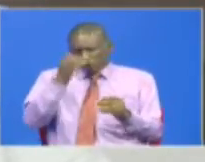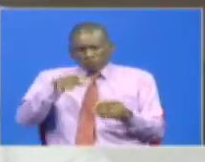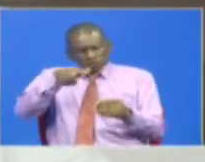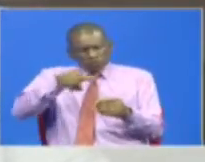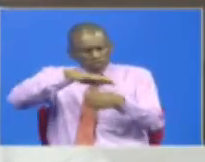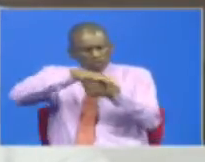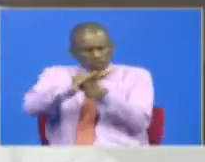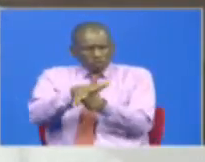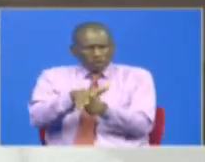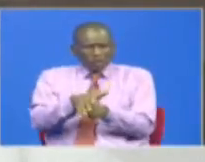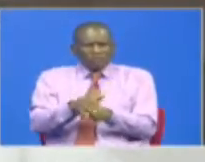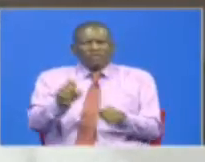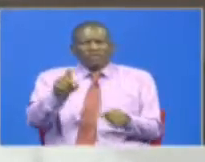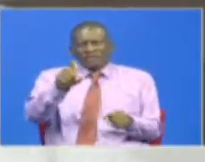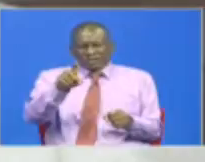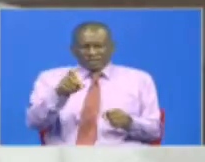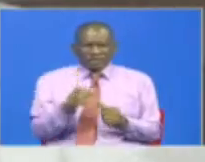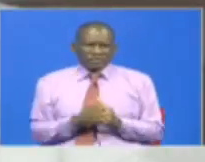la coronavirus.